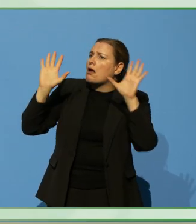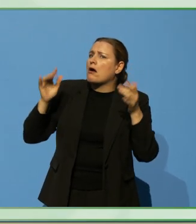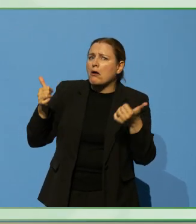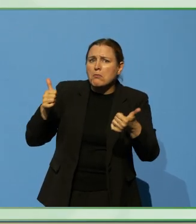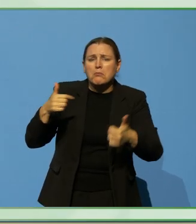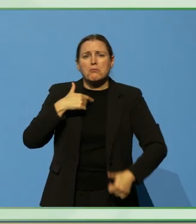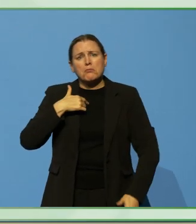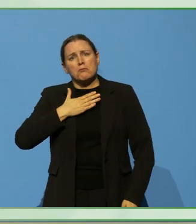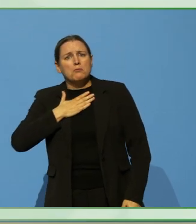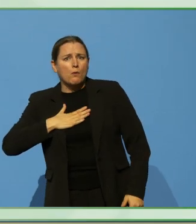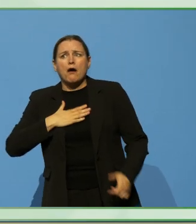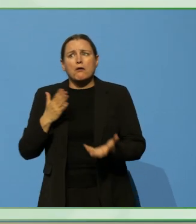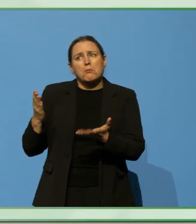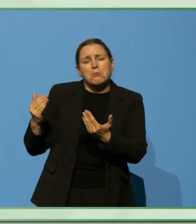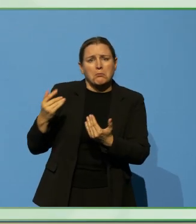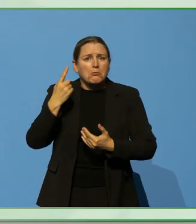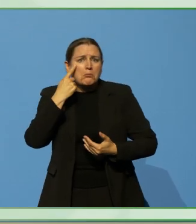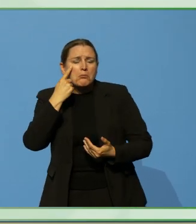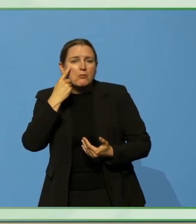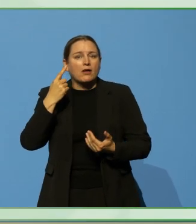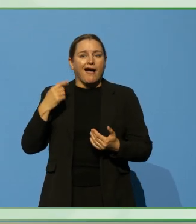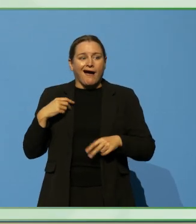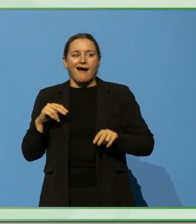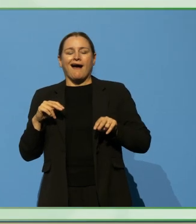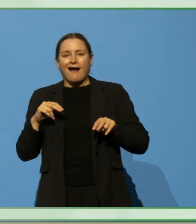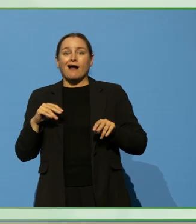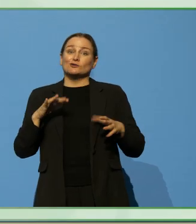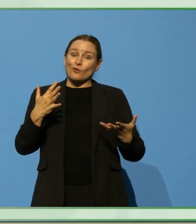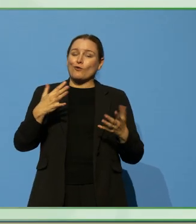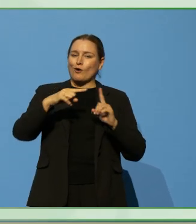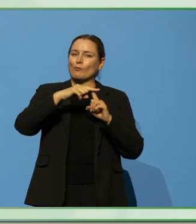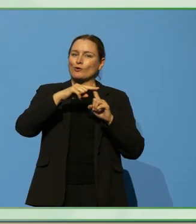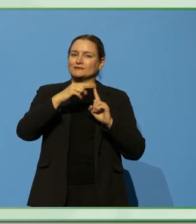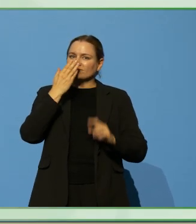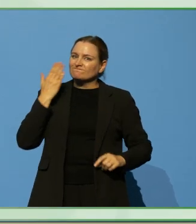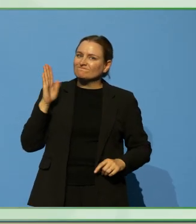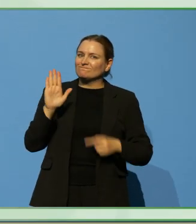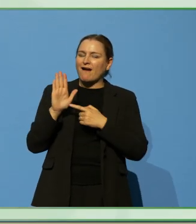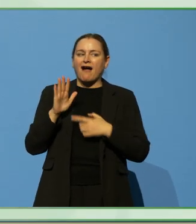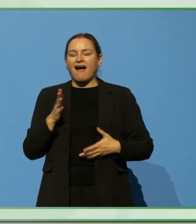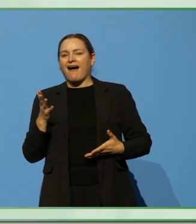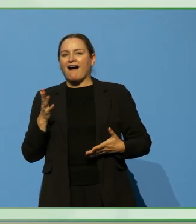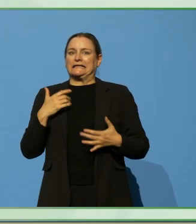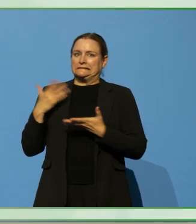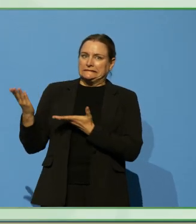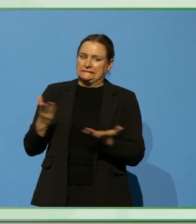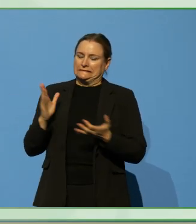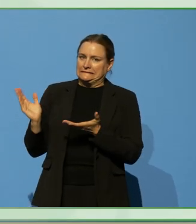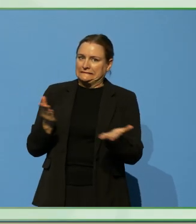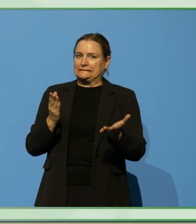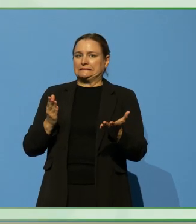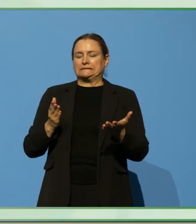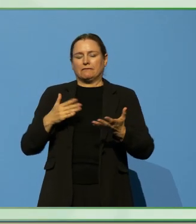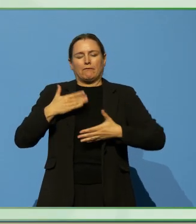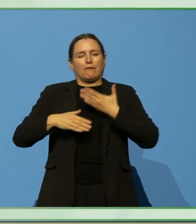is important for us, and it's also something that the end user, so the consumers and the merchant,